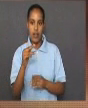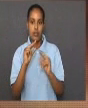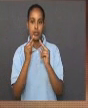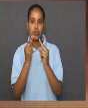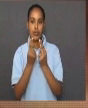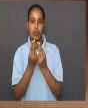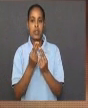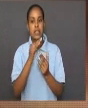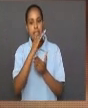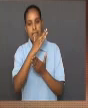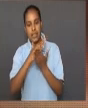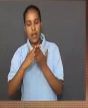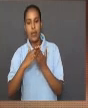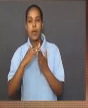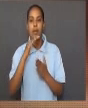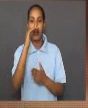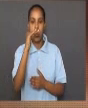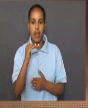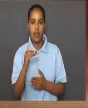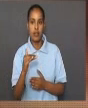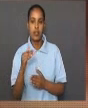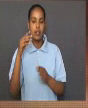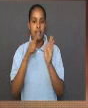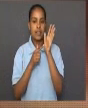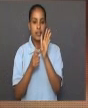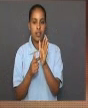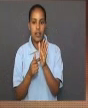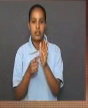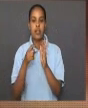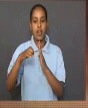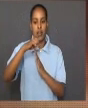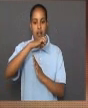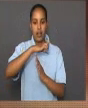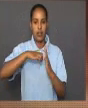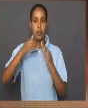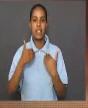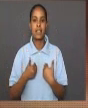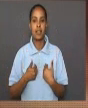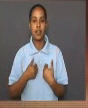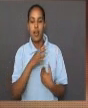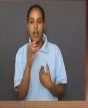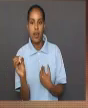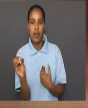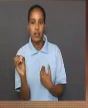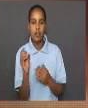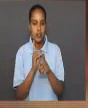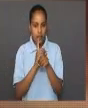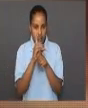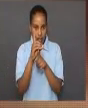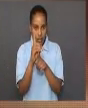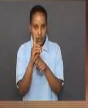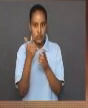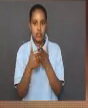by sublevel, with an arrow to indicate the electron's presence and the direction